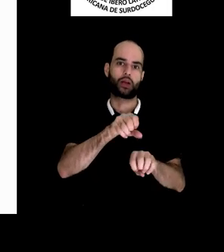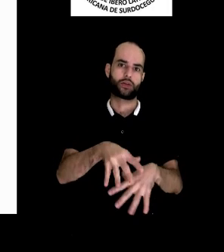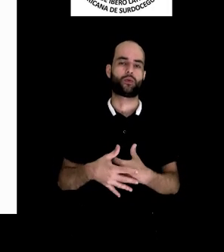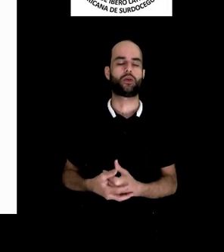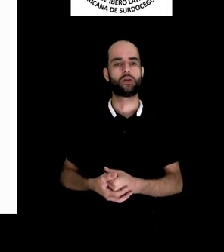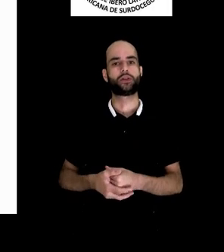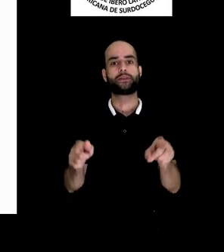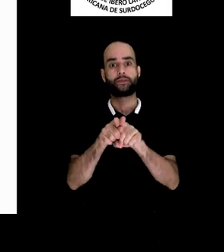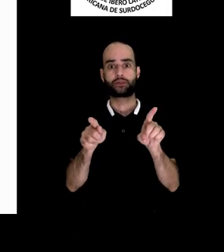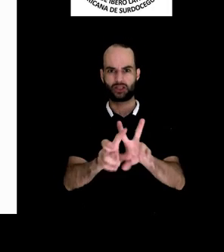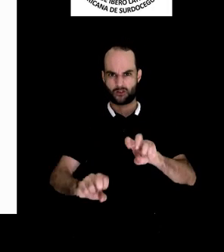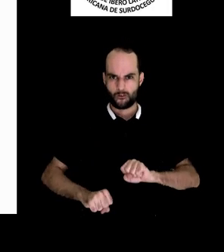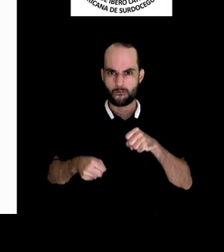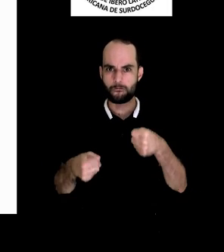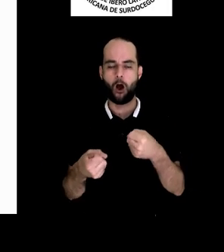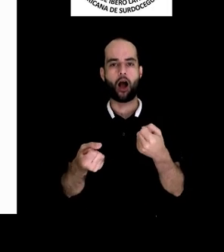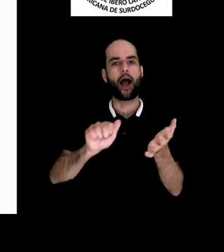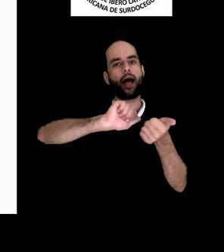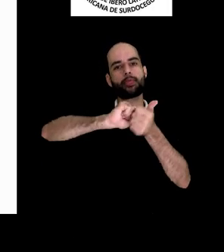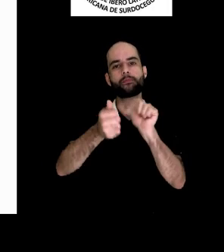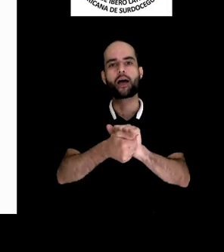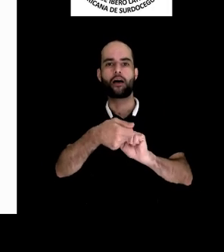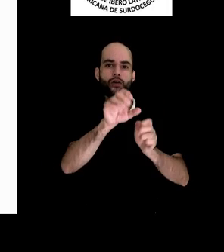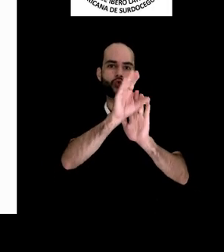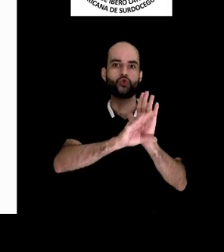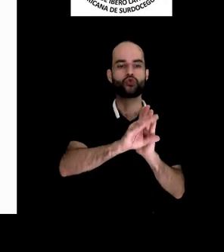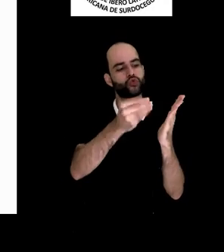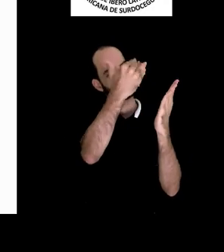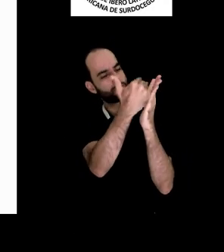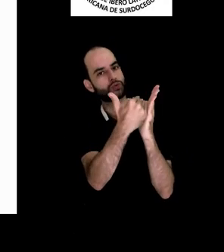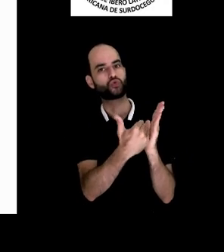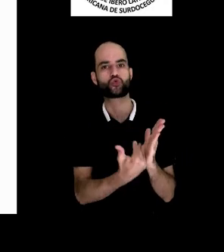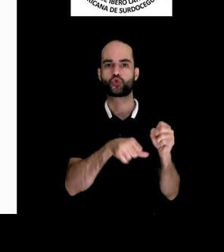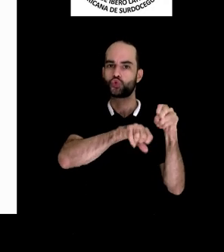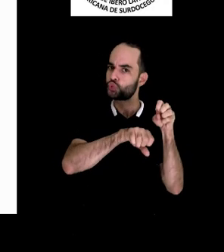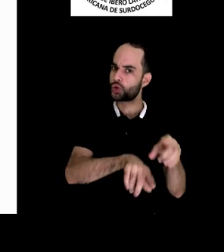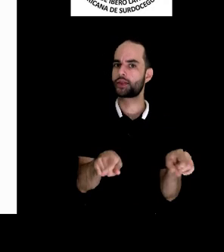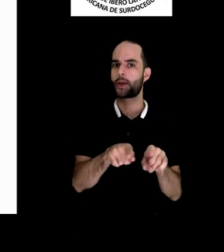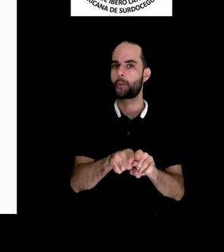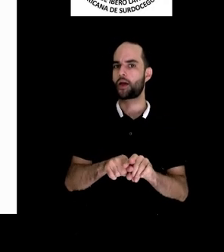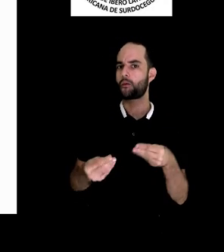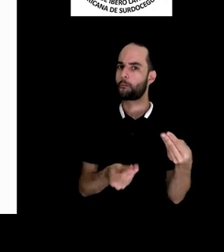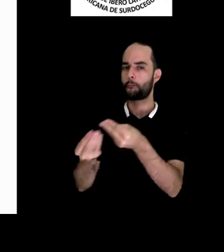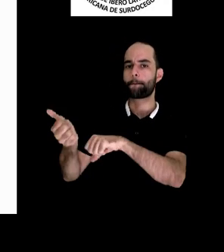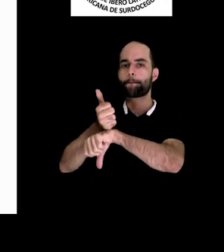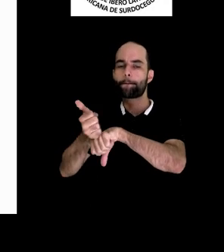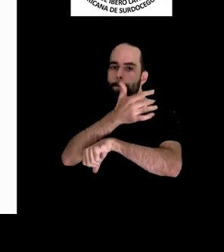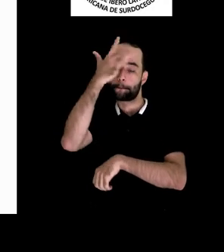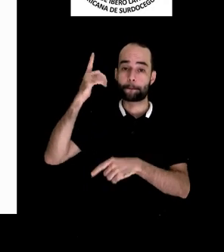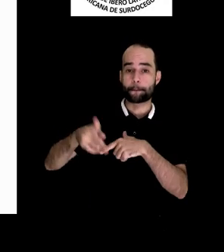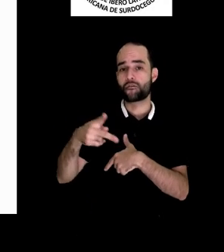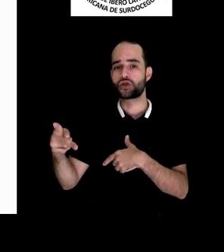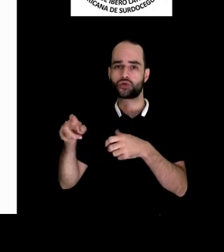ensure that the needs of people with deafblindness are considered in laws, policies, and inclusive